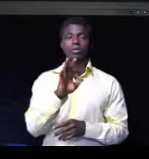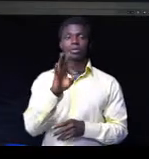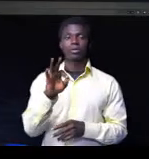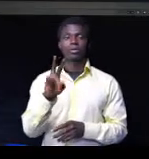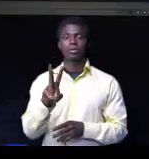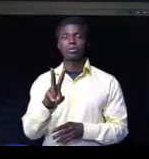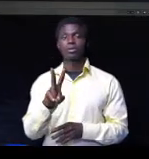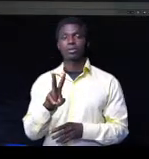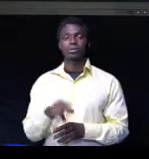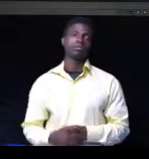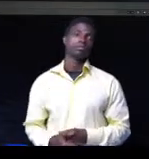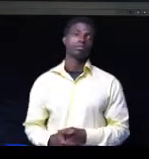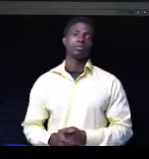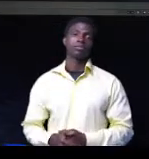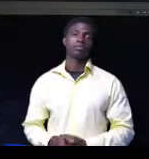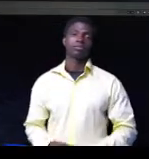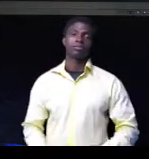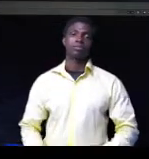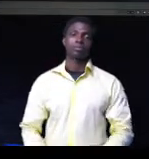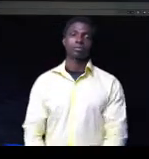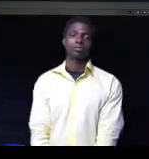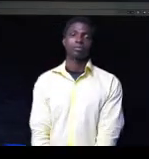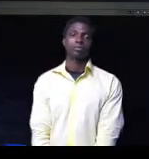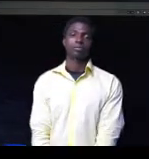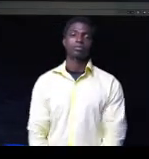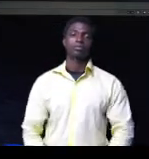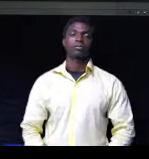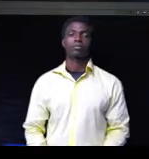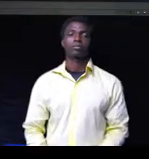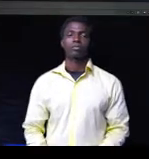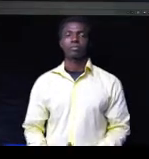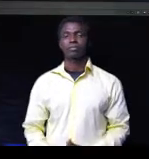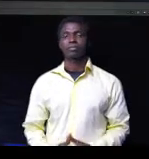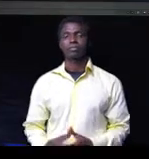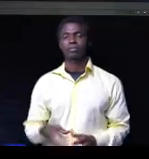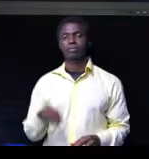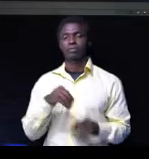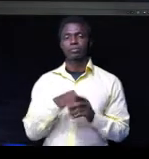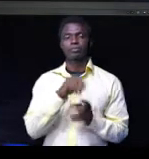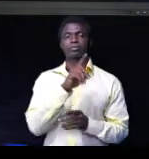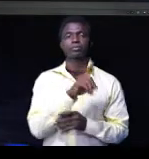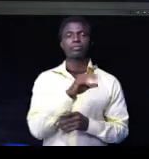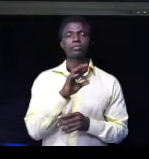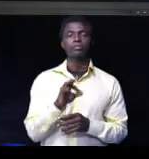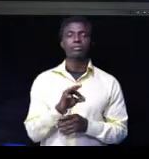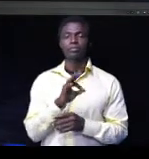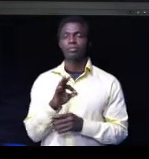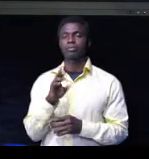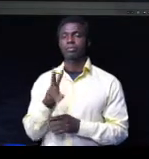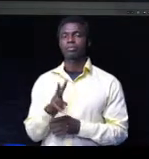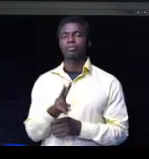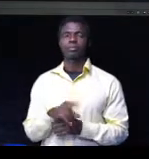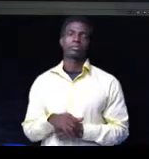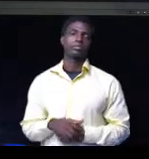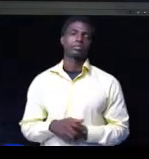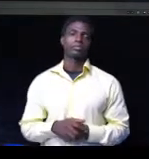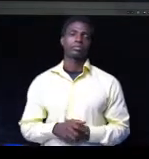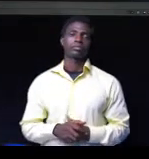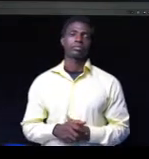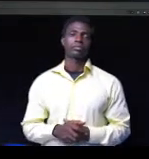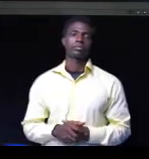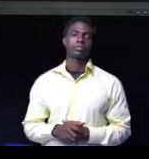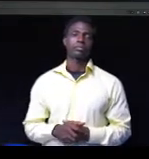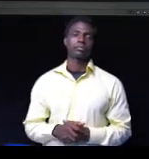1992. So later, women's judo also featured in Olympics in the